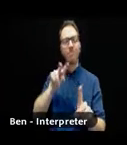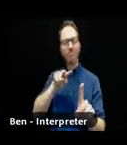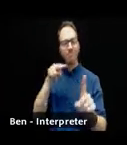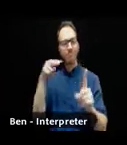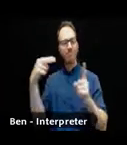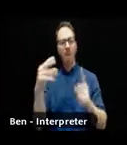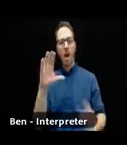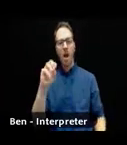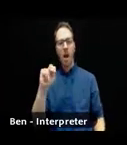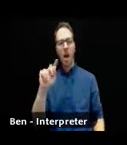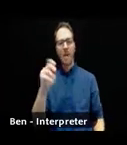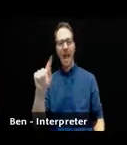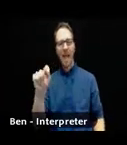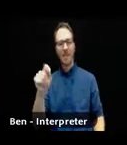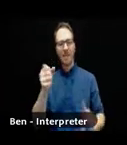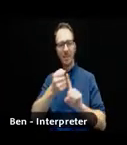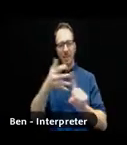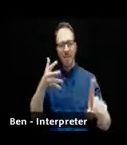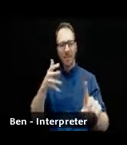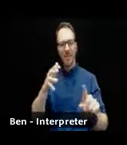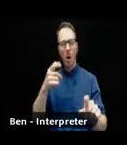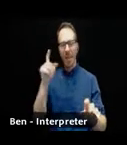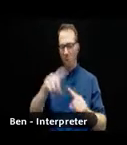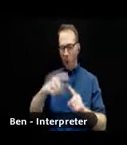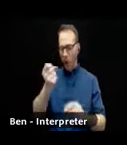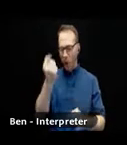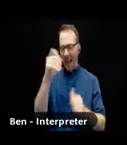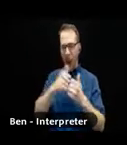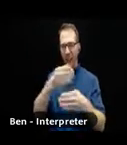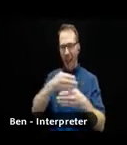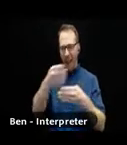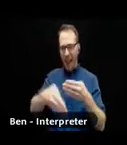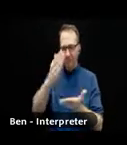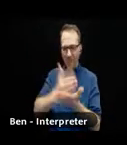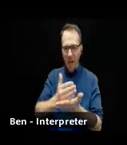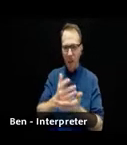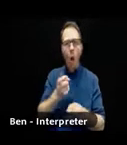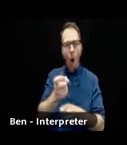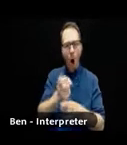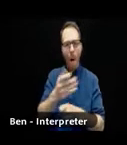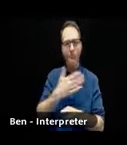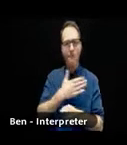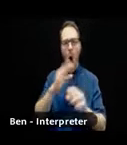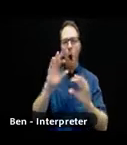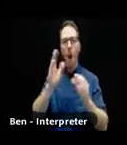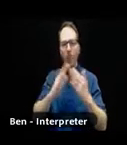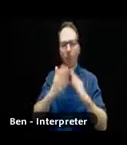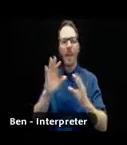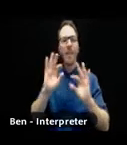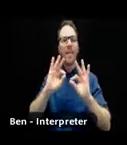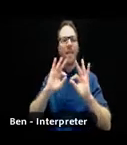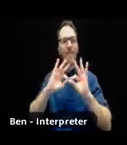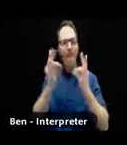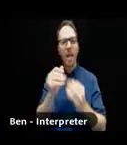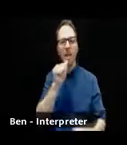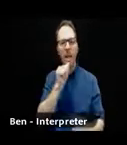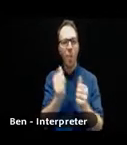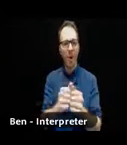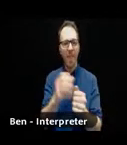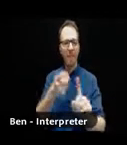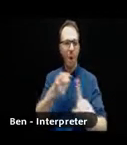in order to understand how to end the harms that our communities and our families suffer with and from.